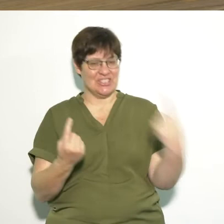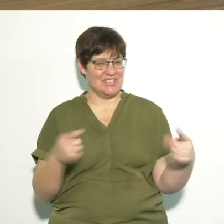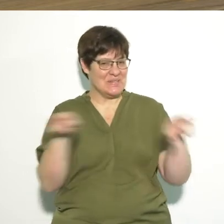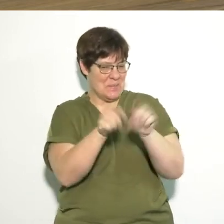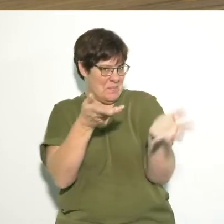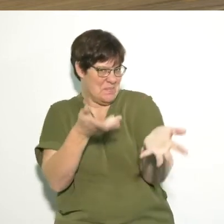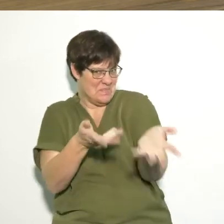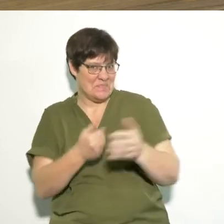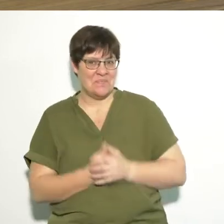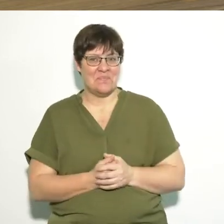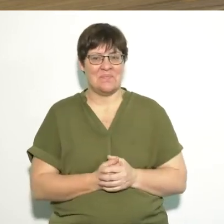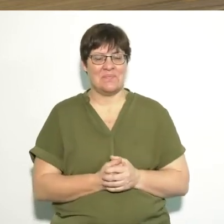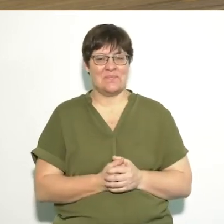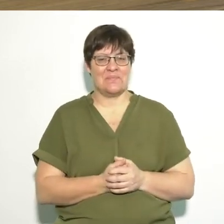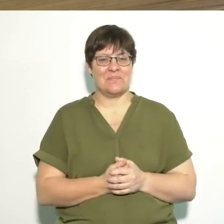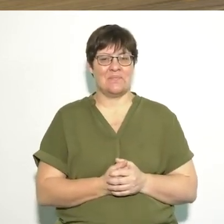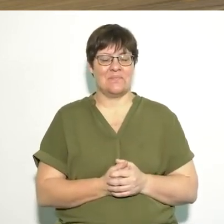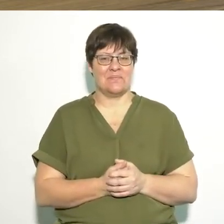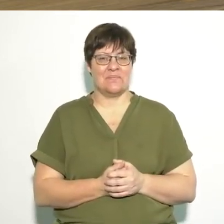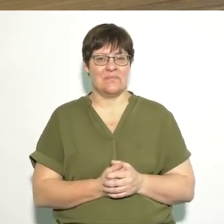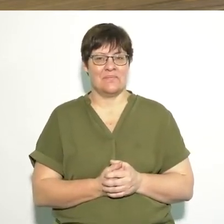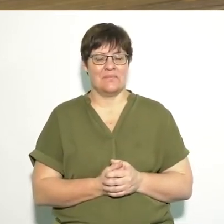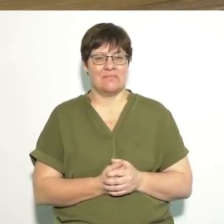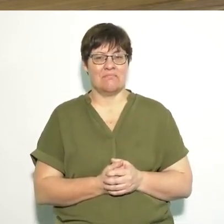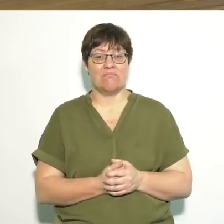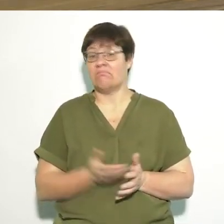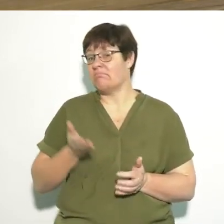just like that.